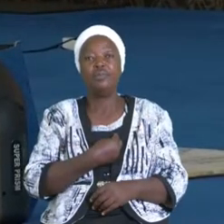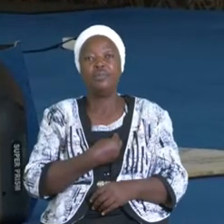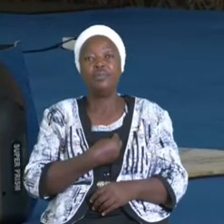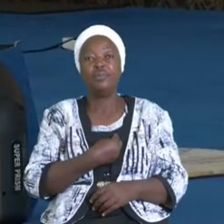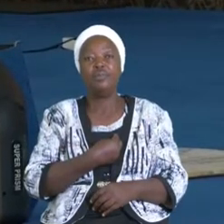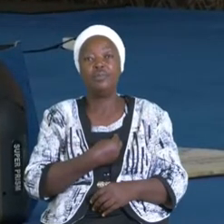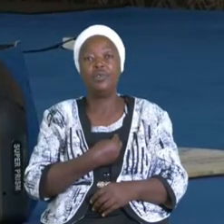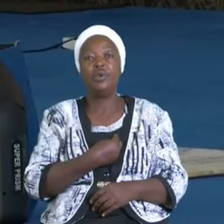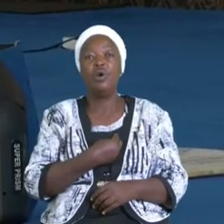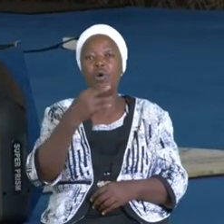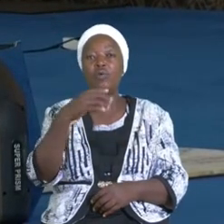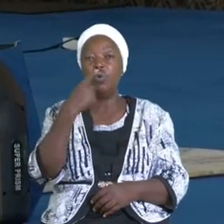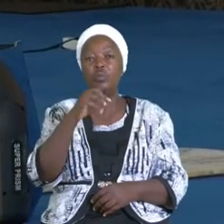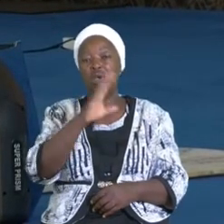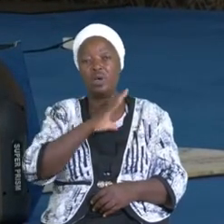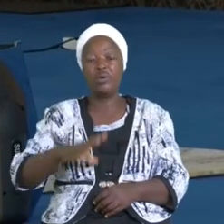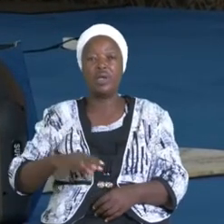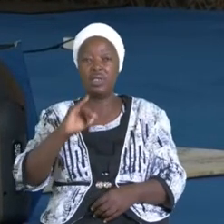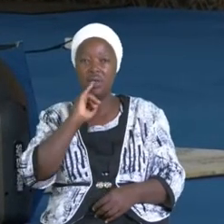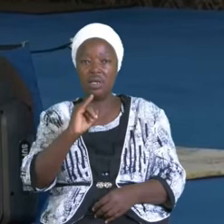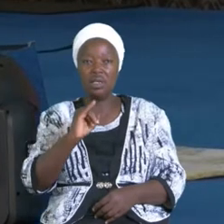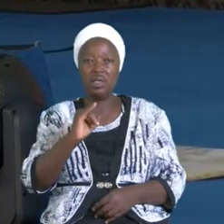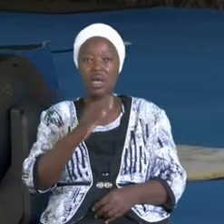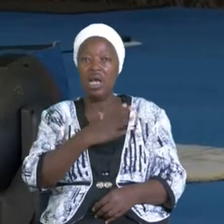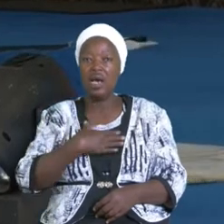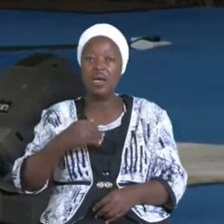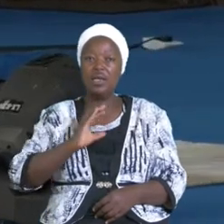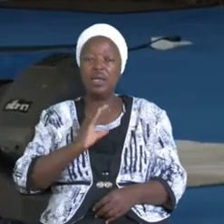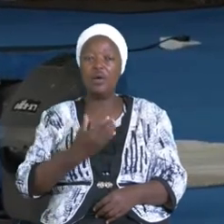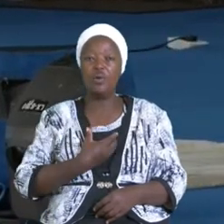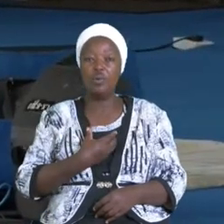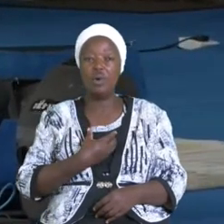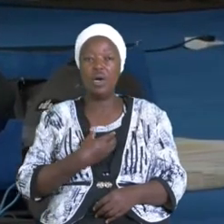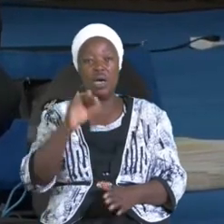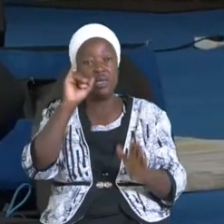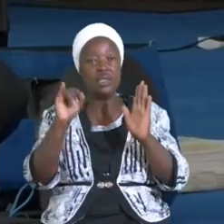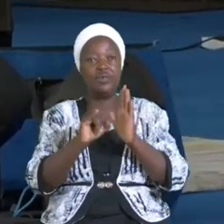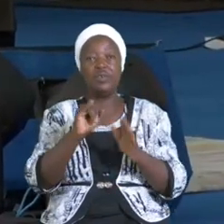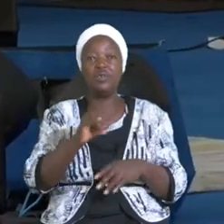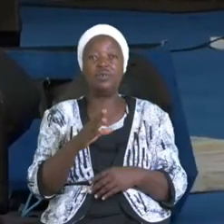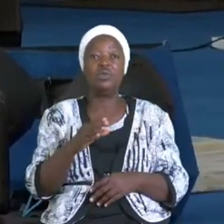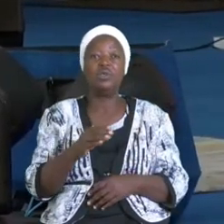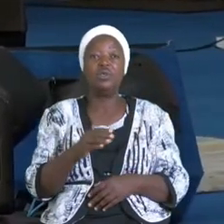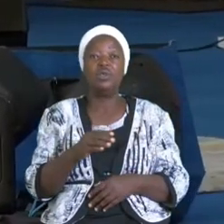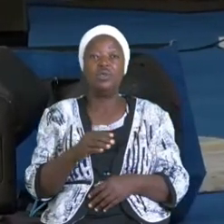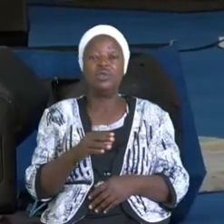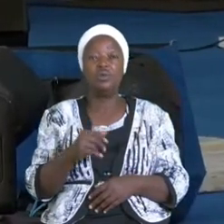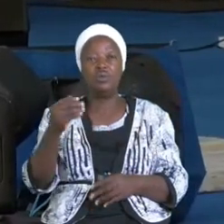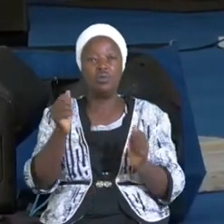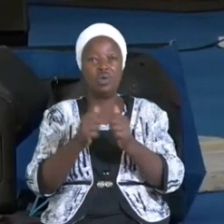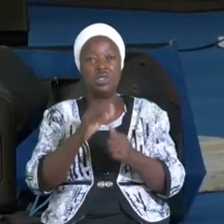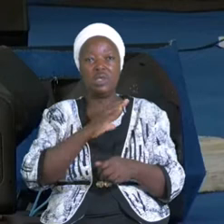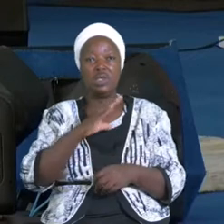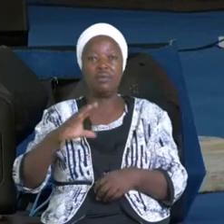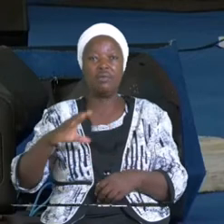Christ is and on our identification with Christ. That